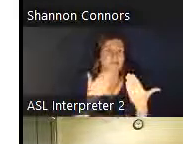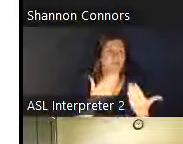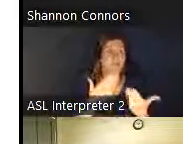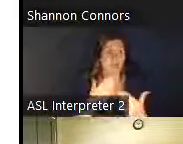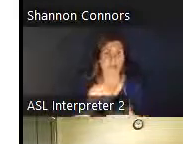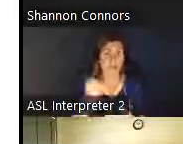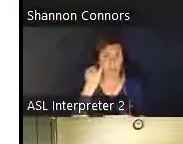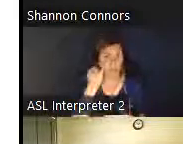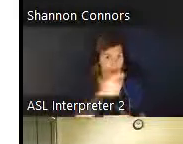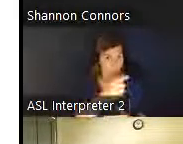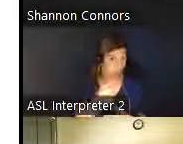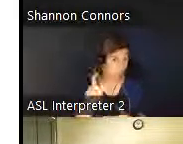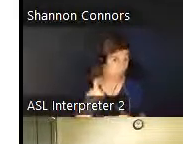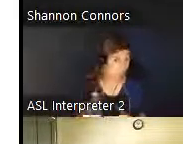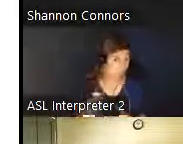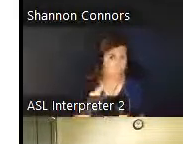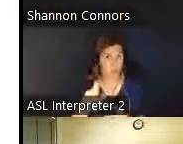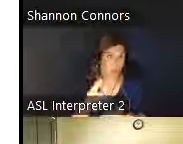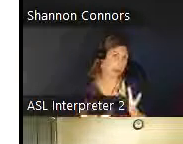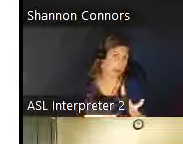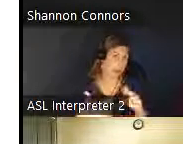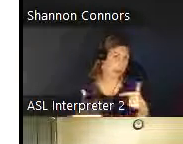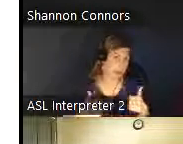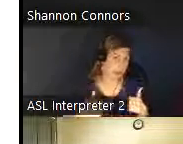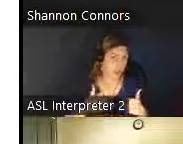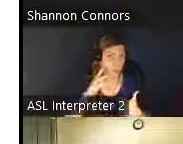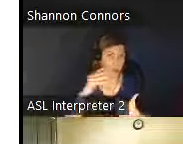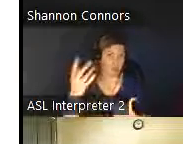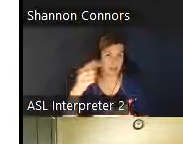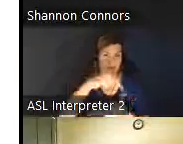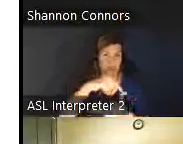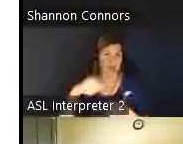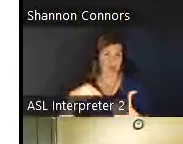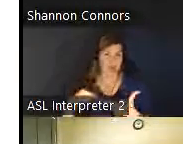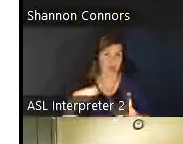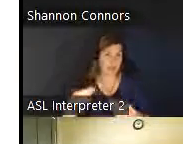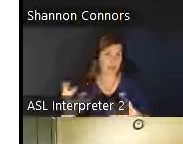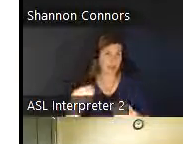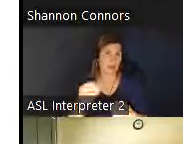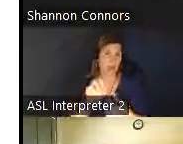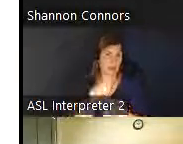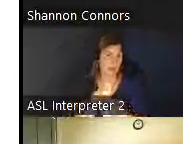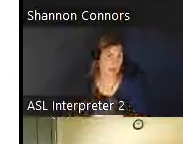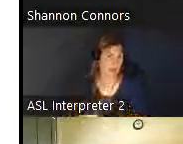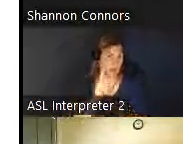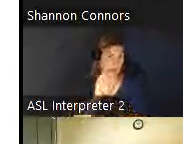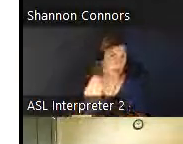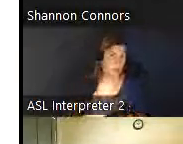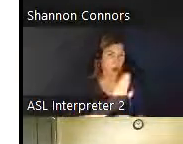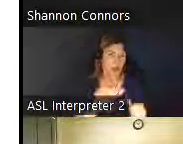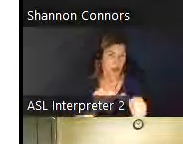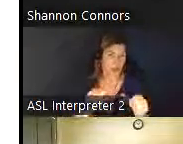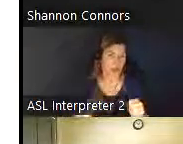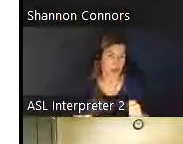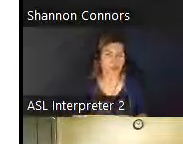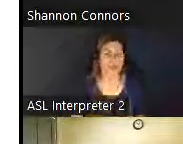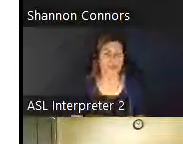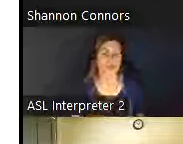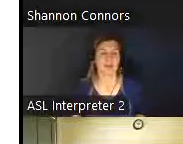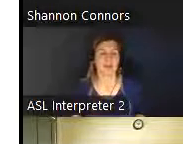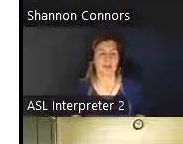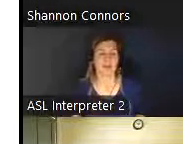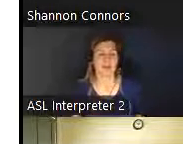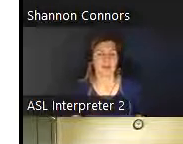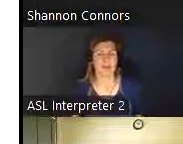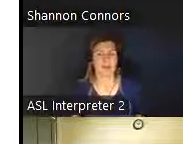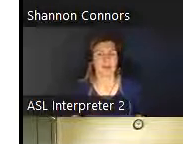can share either of those drafts to see if they inform something, some thinking beyond this wildlife menu might.